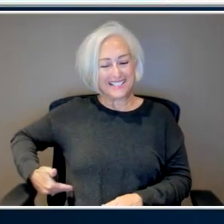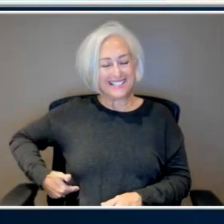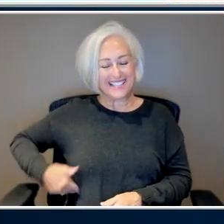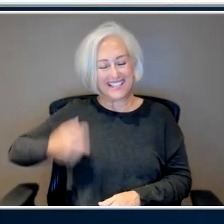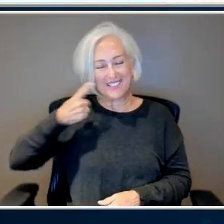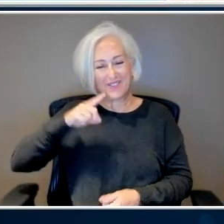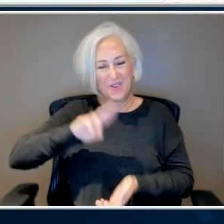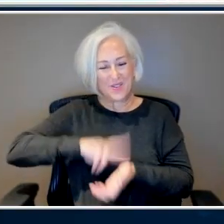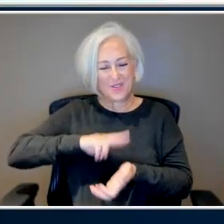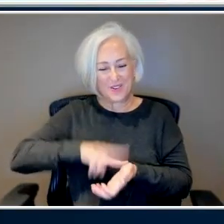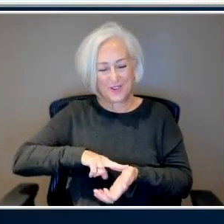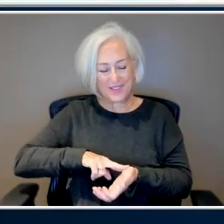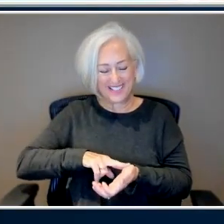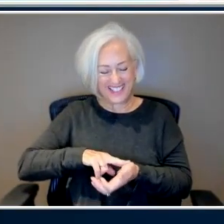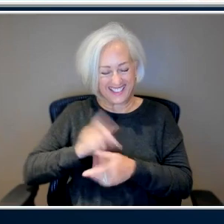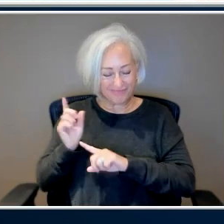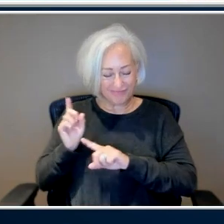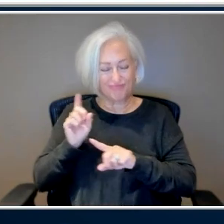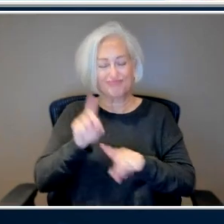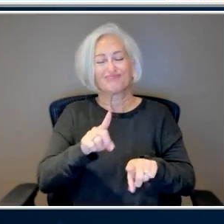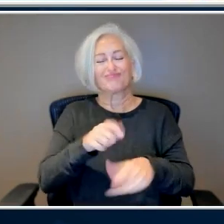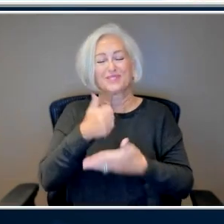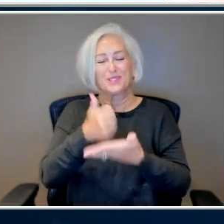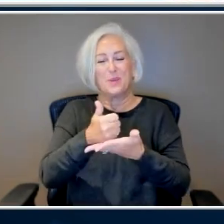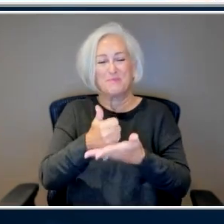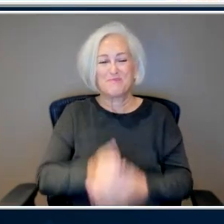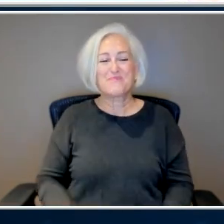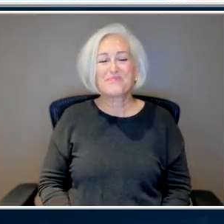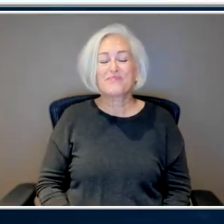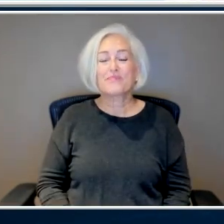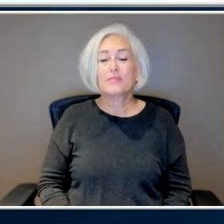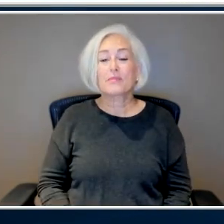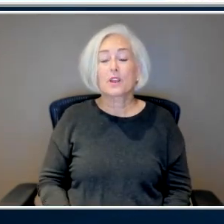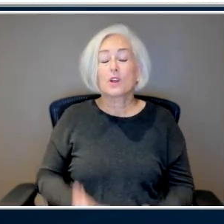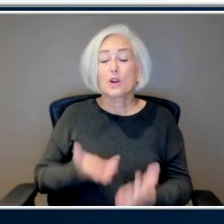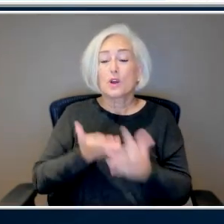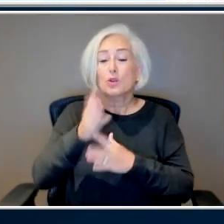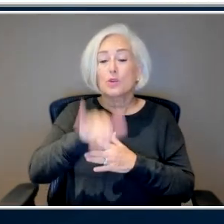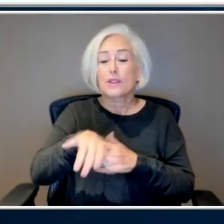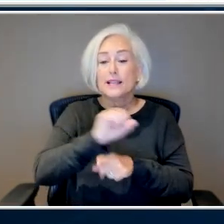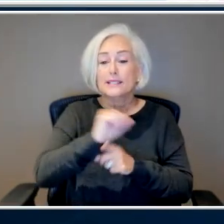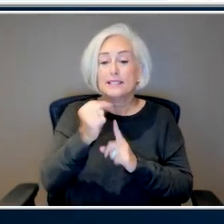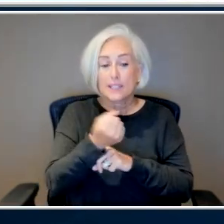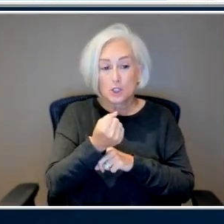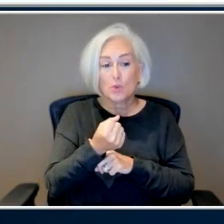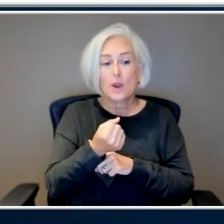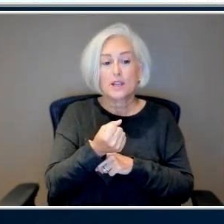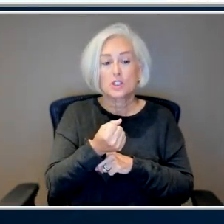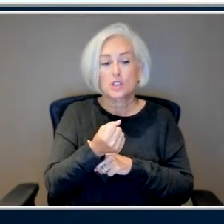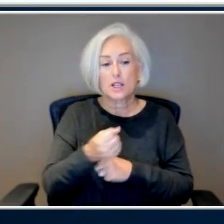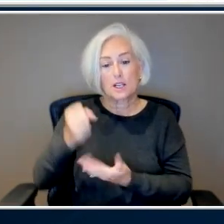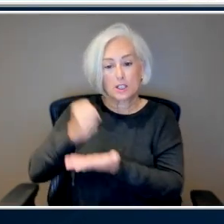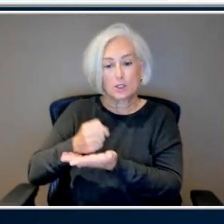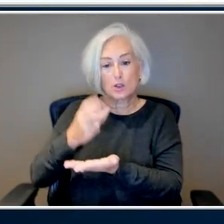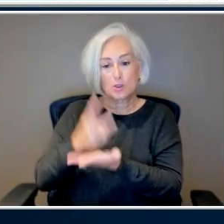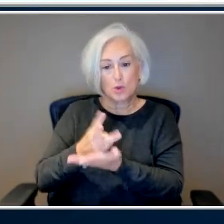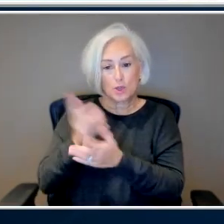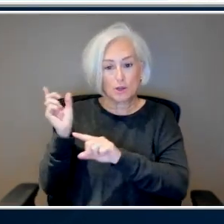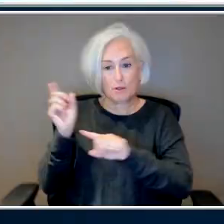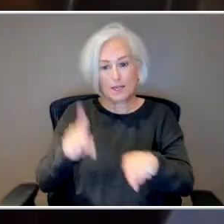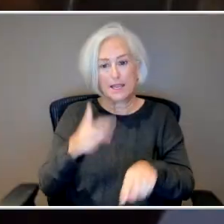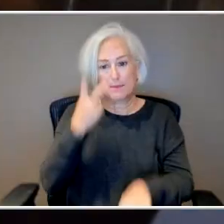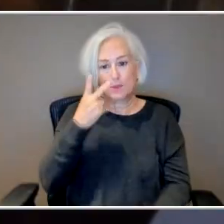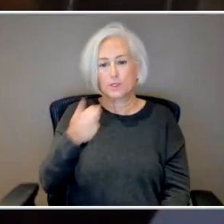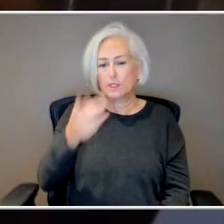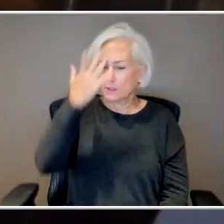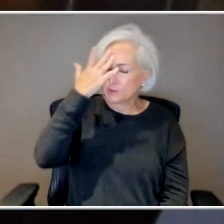Couple more questions. You also were seen through all this by a social worker came to visit you. Why is that?